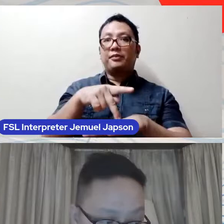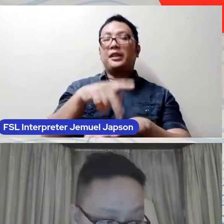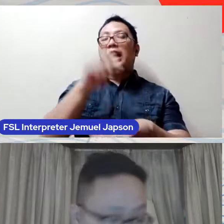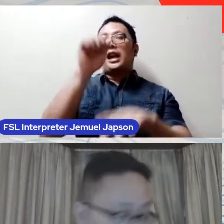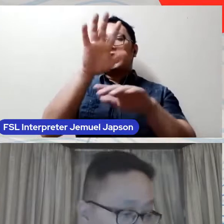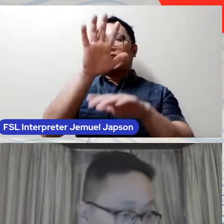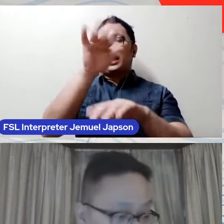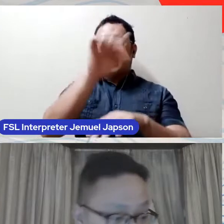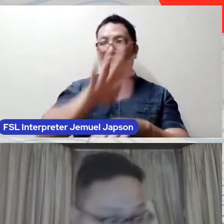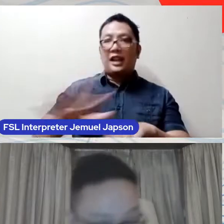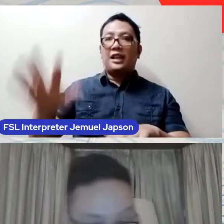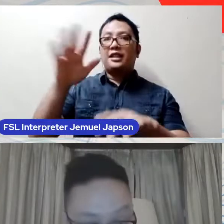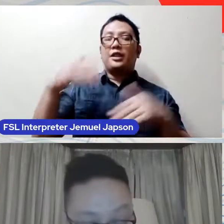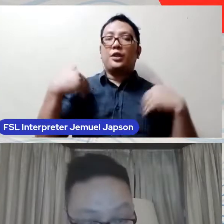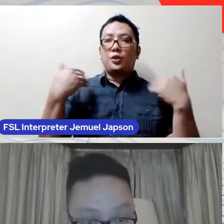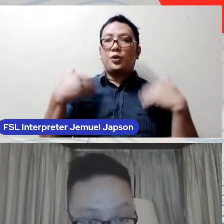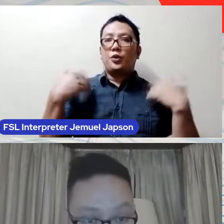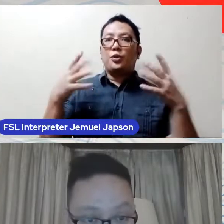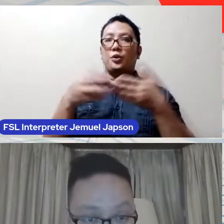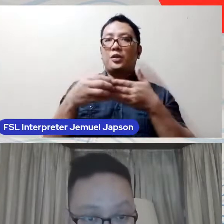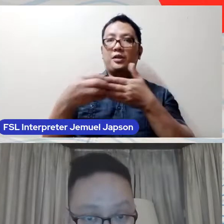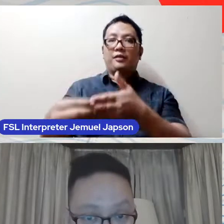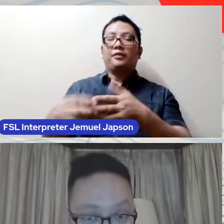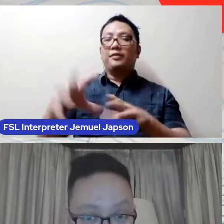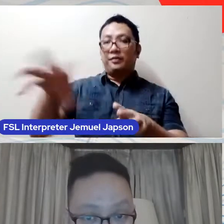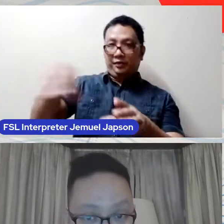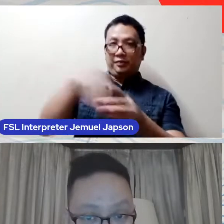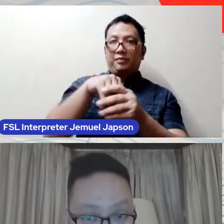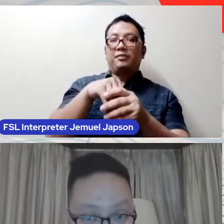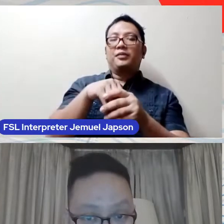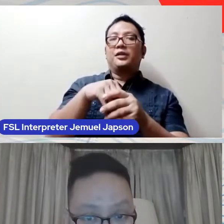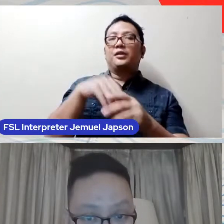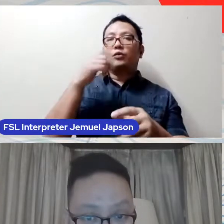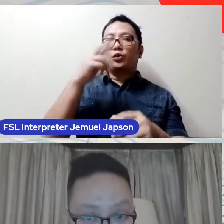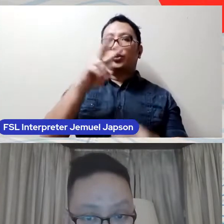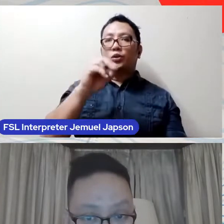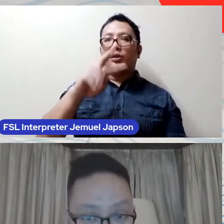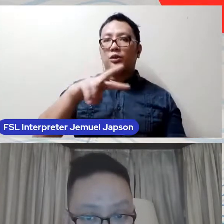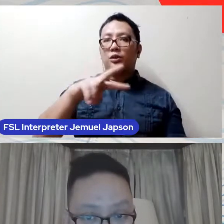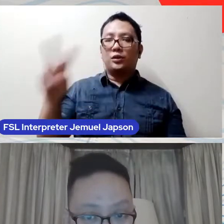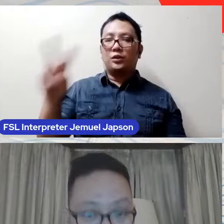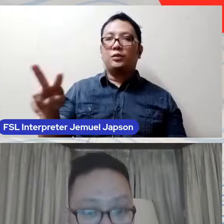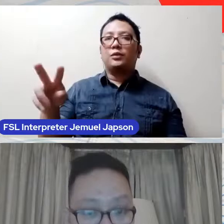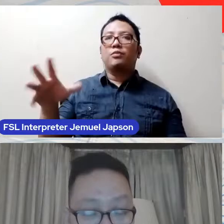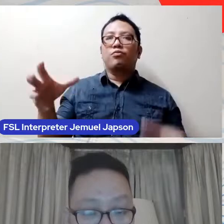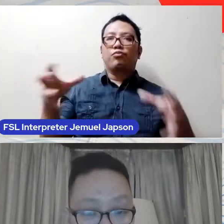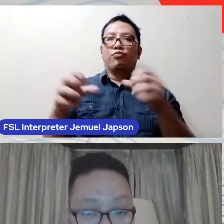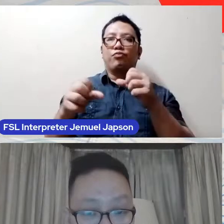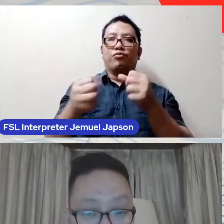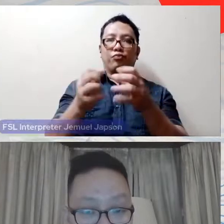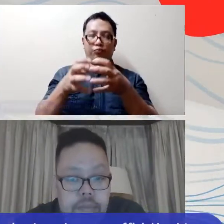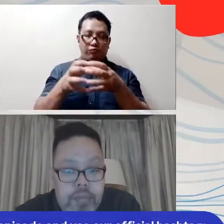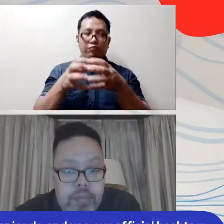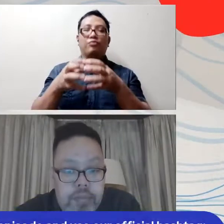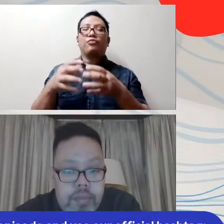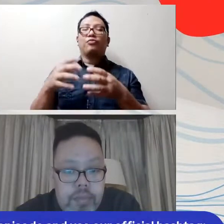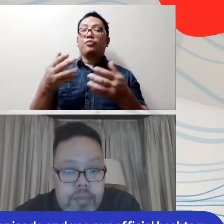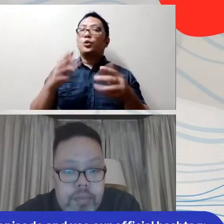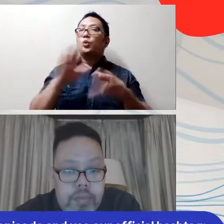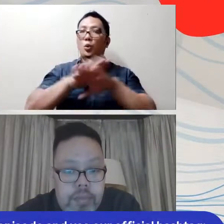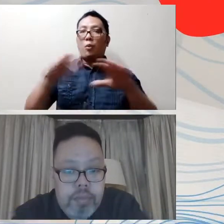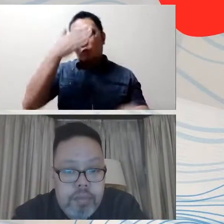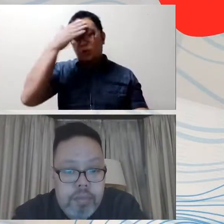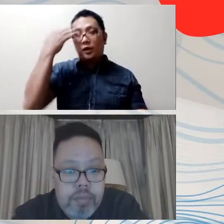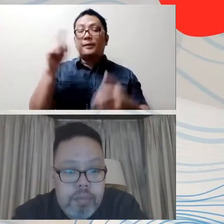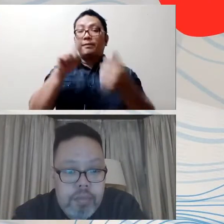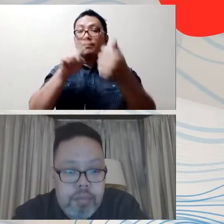Foundation Youth-led Kabilang Kasa 2022 Coalition. To all our listeners and viewers, do not forget to like and share our episode tonight